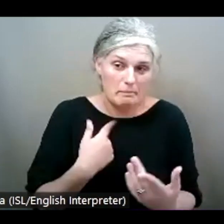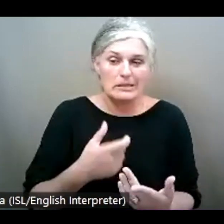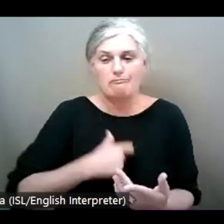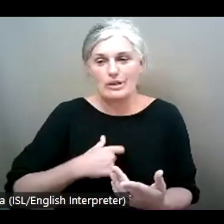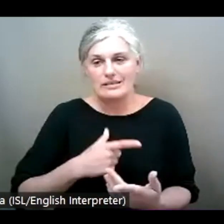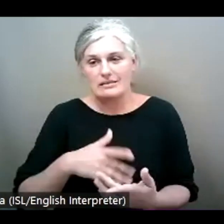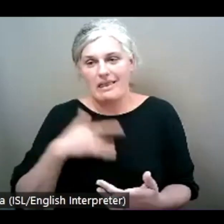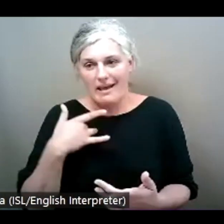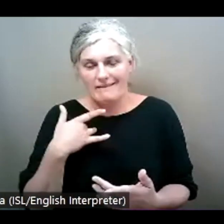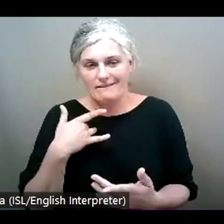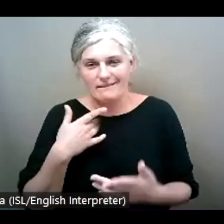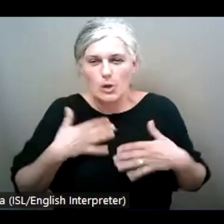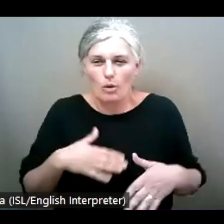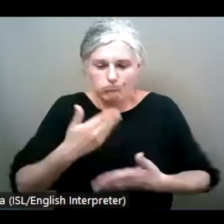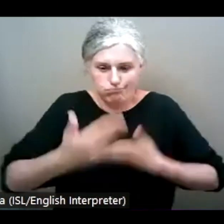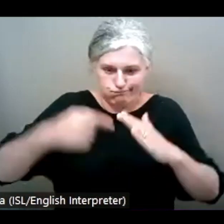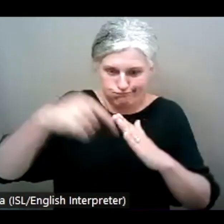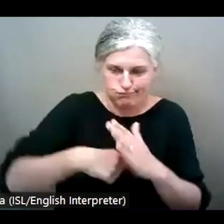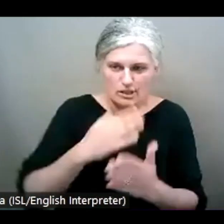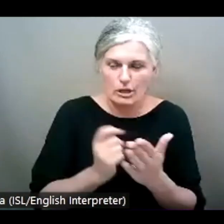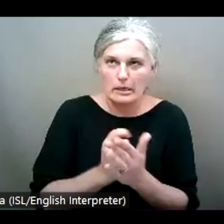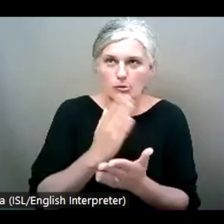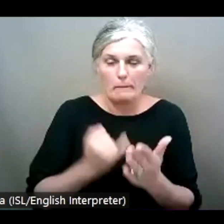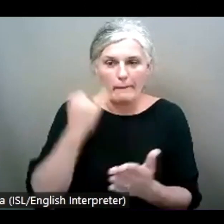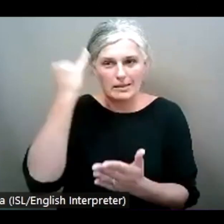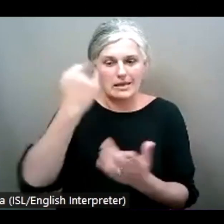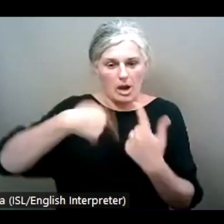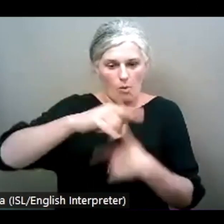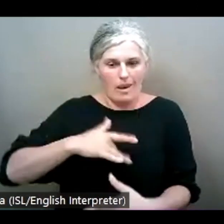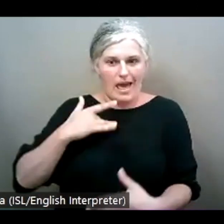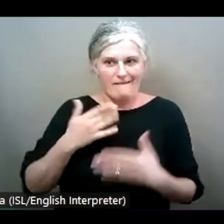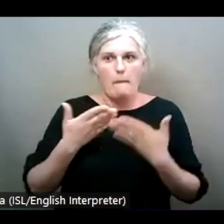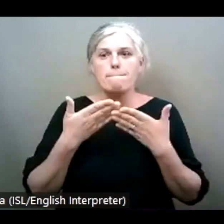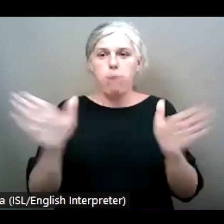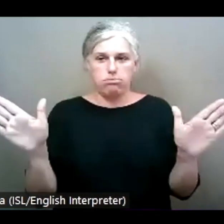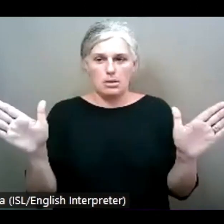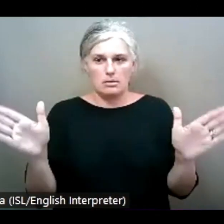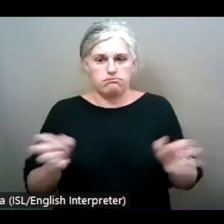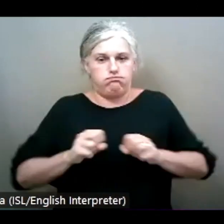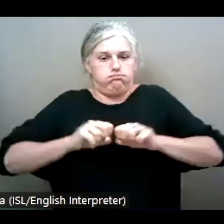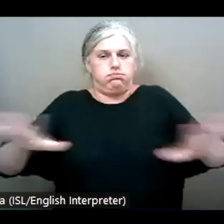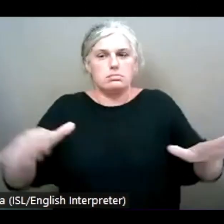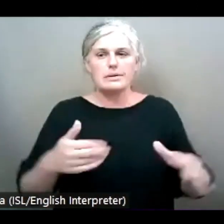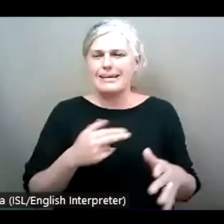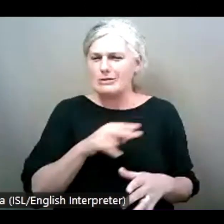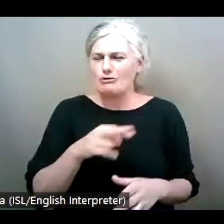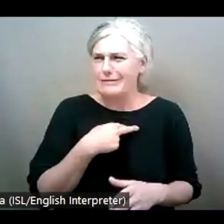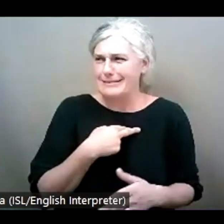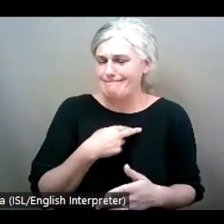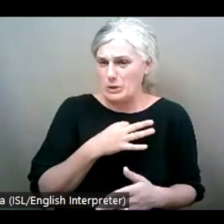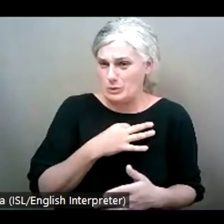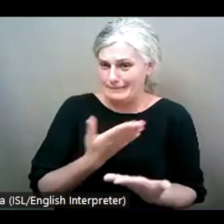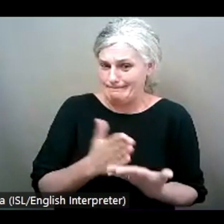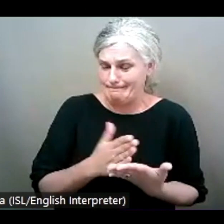that sometimes there's this idea that our lives are public, and I'm not really I'm not really good with that.